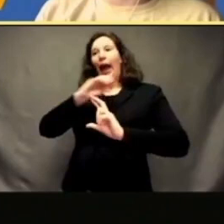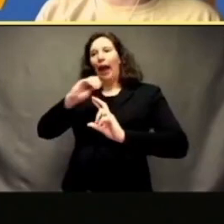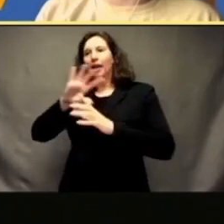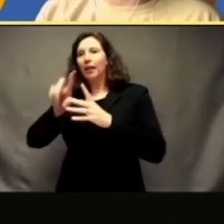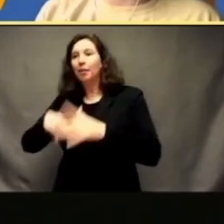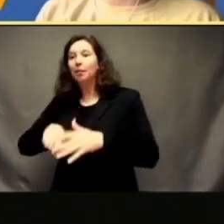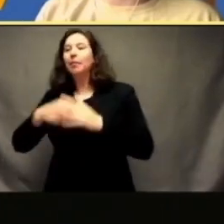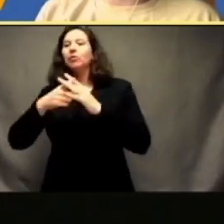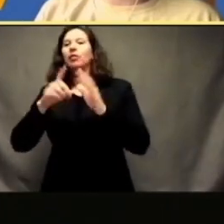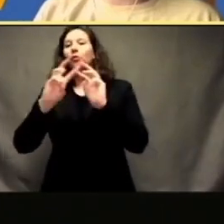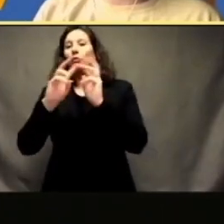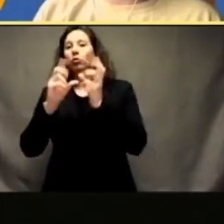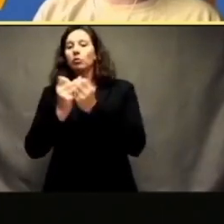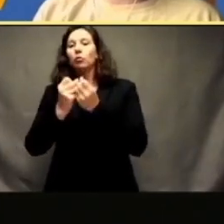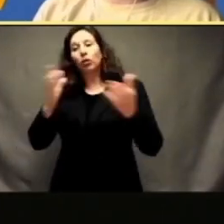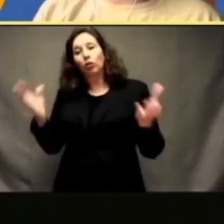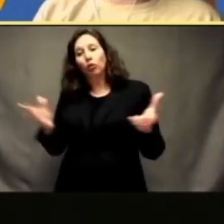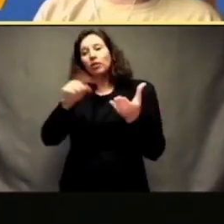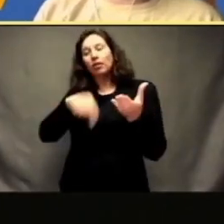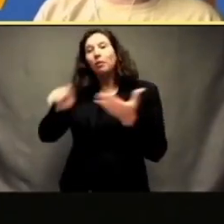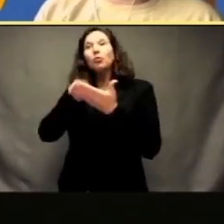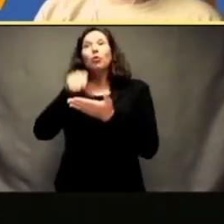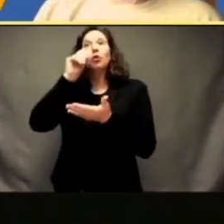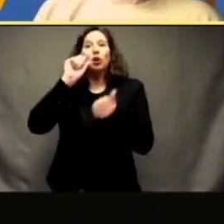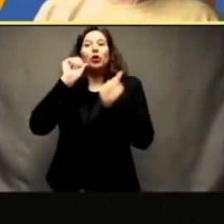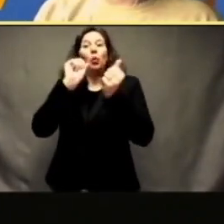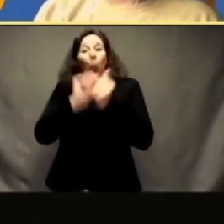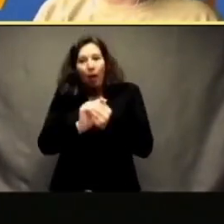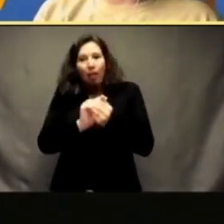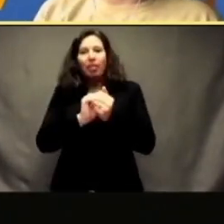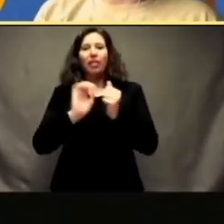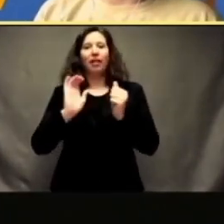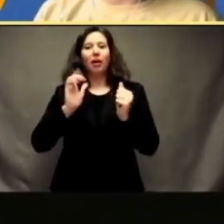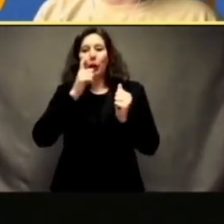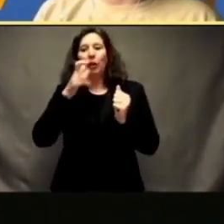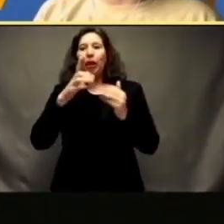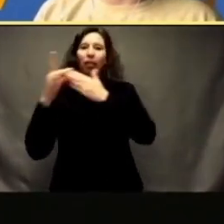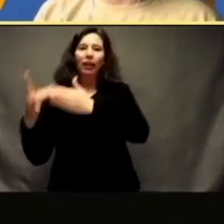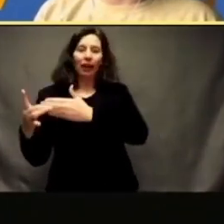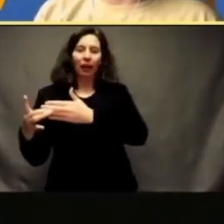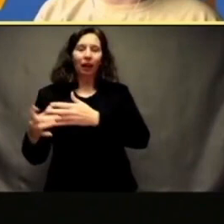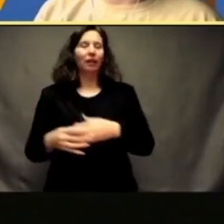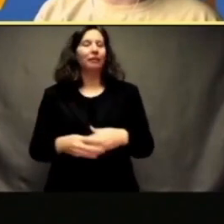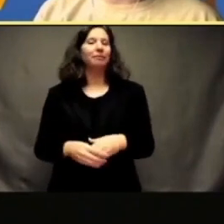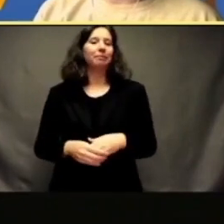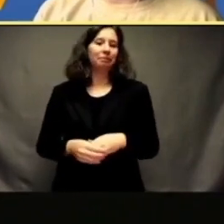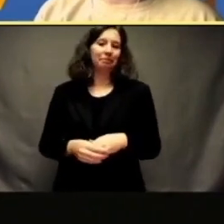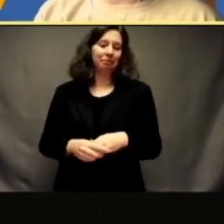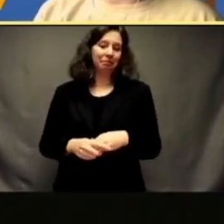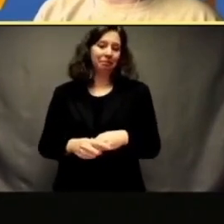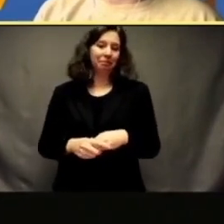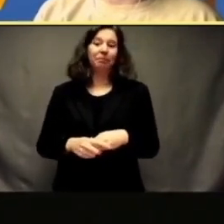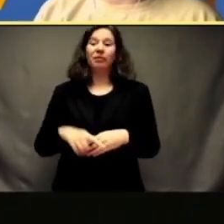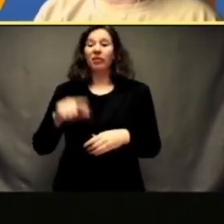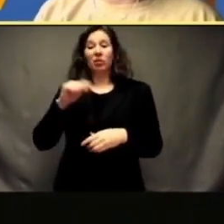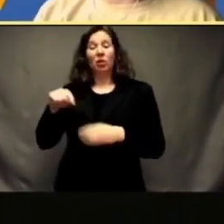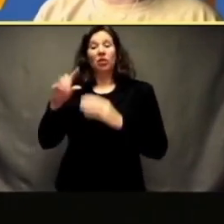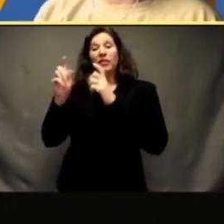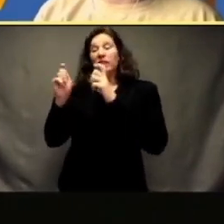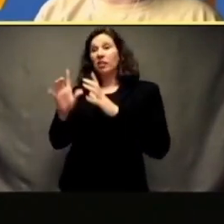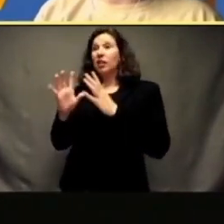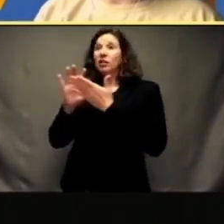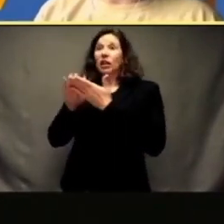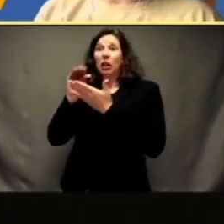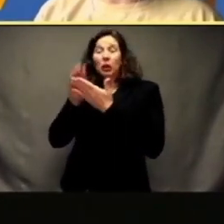of the workshops. So facilitators are given lots of opportunities to learn and reflect on their